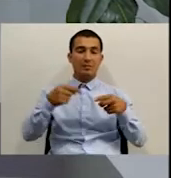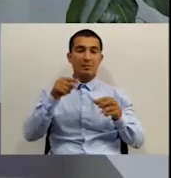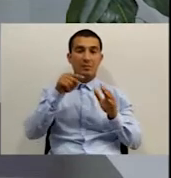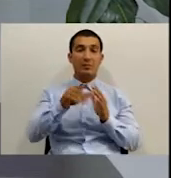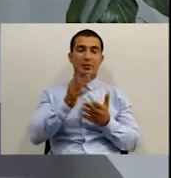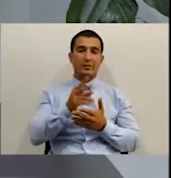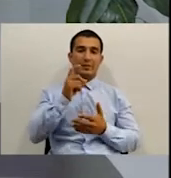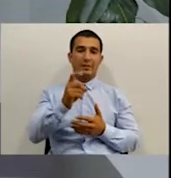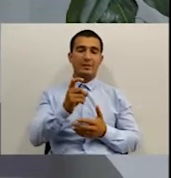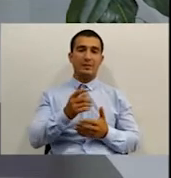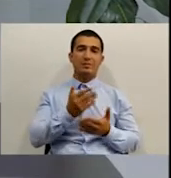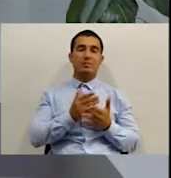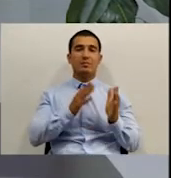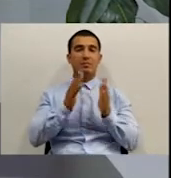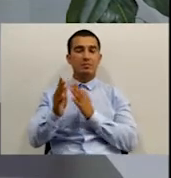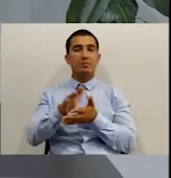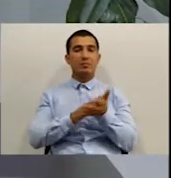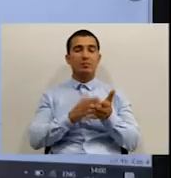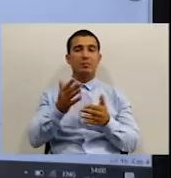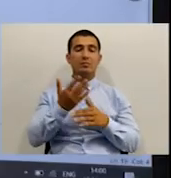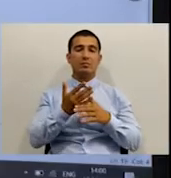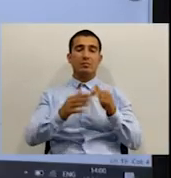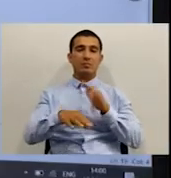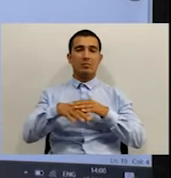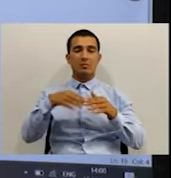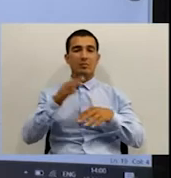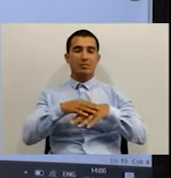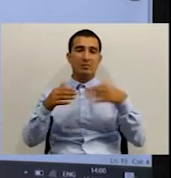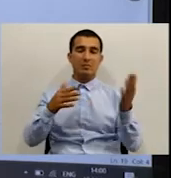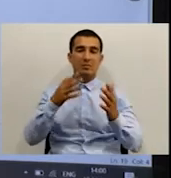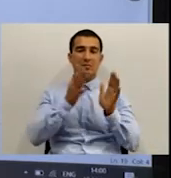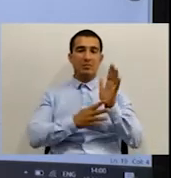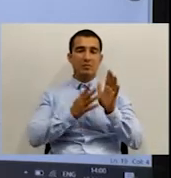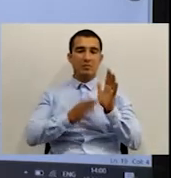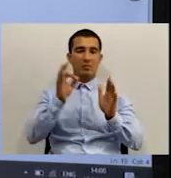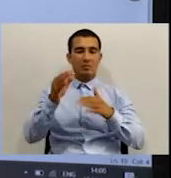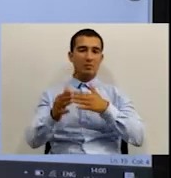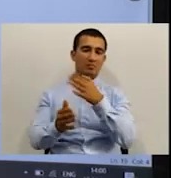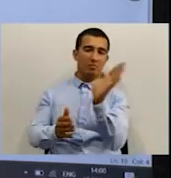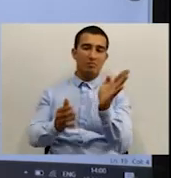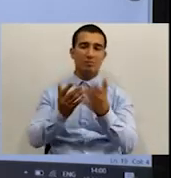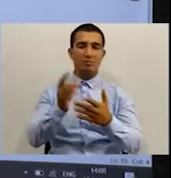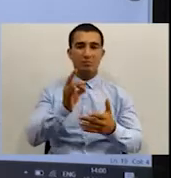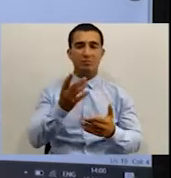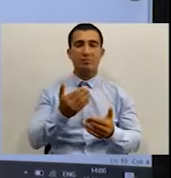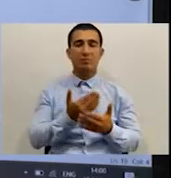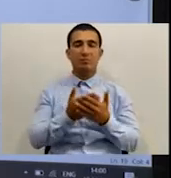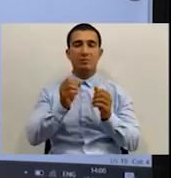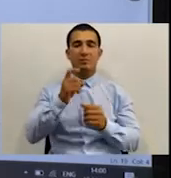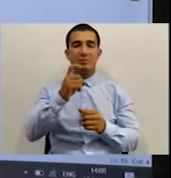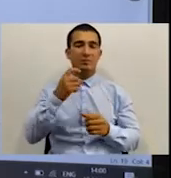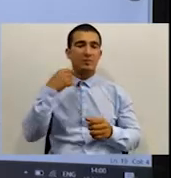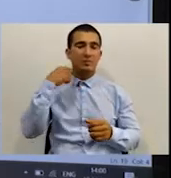Forward qavs ichida e'tibor bersangiz x turibdi. Va keyin undan keyin chapga 90 gradus bur deb turibdi. Demak, bu qanday